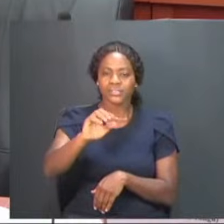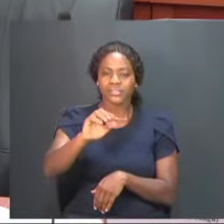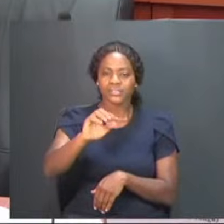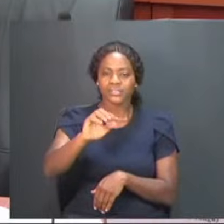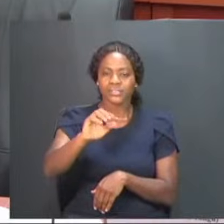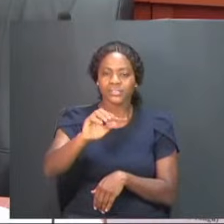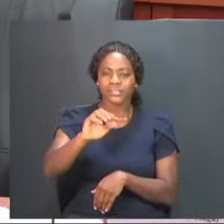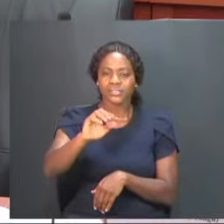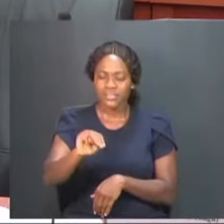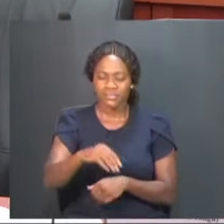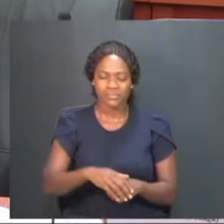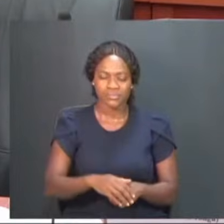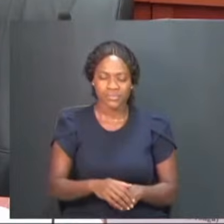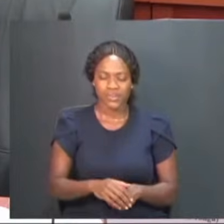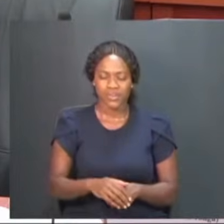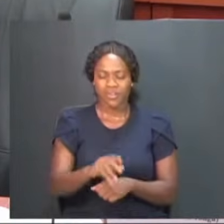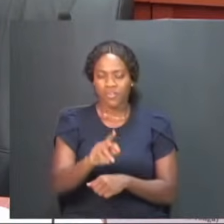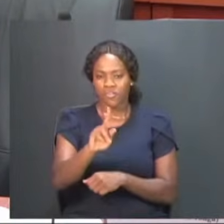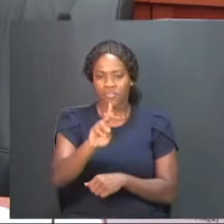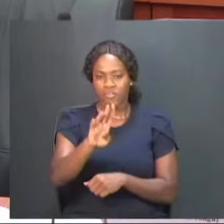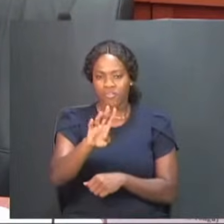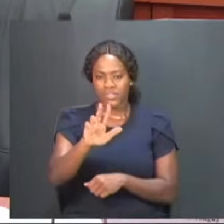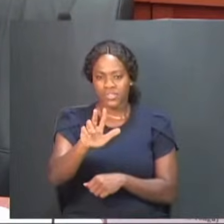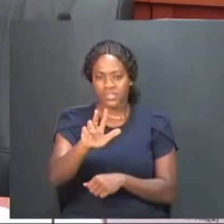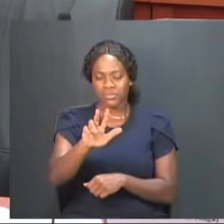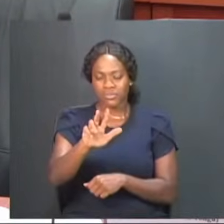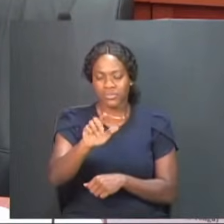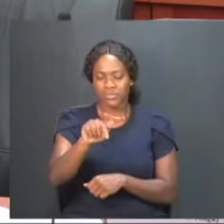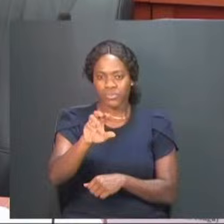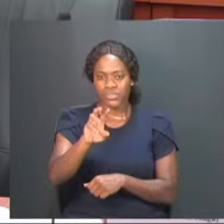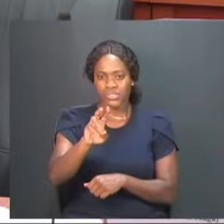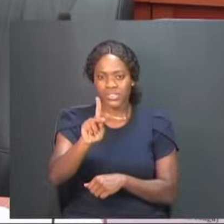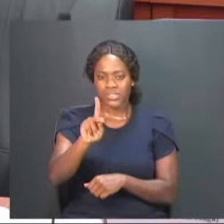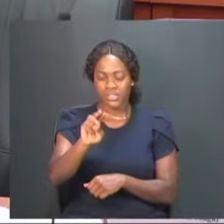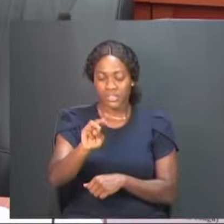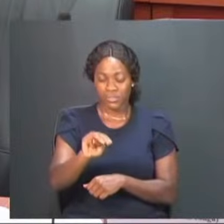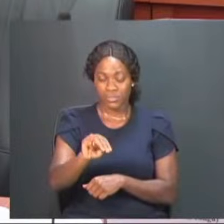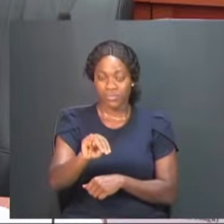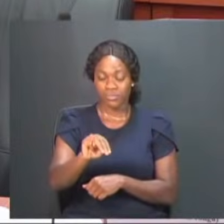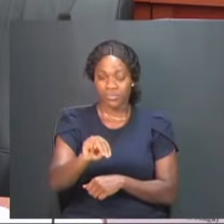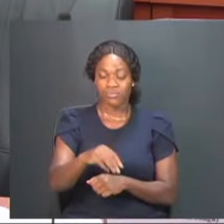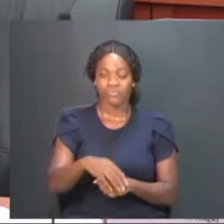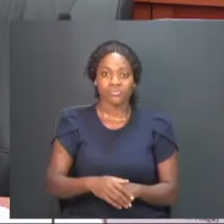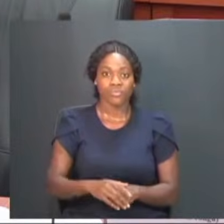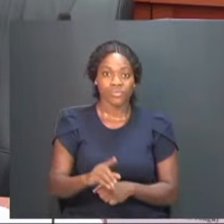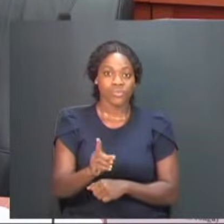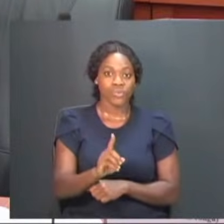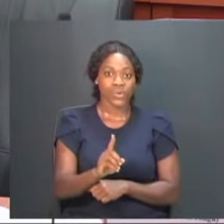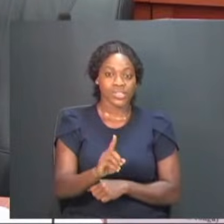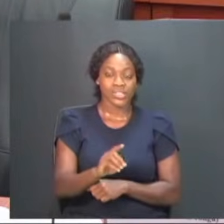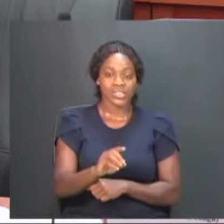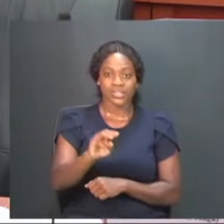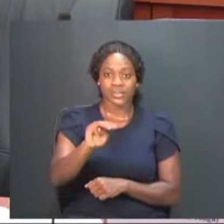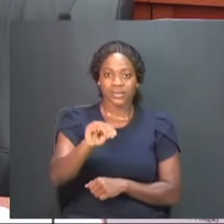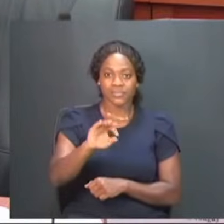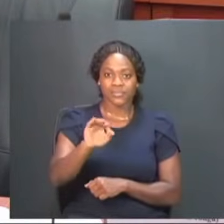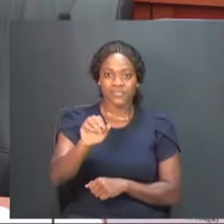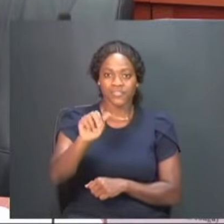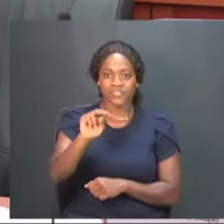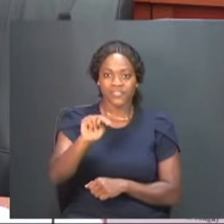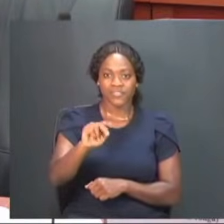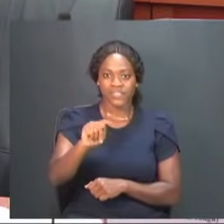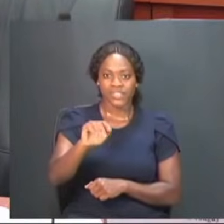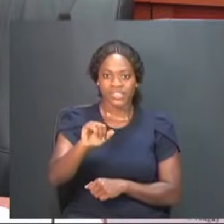42.63 kilometers square in the Mfantsima district of the Central Region.